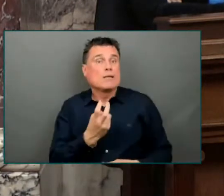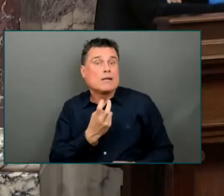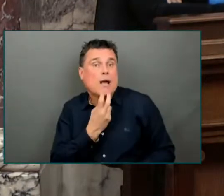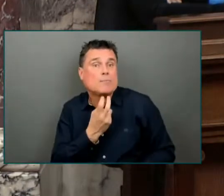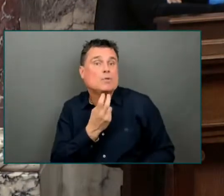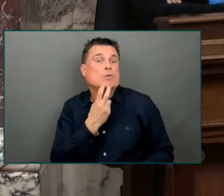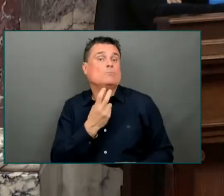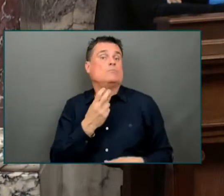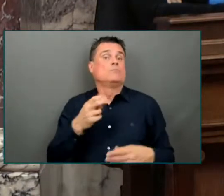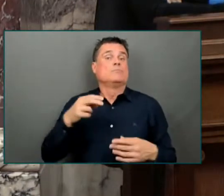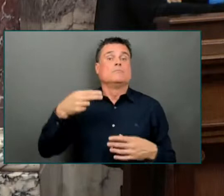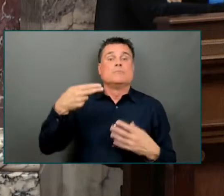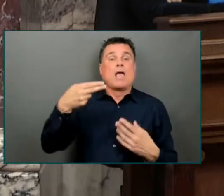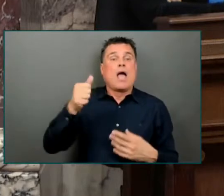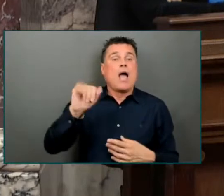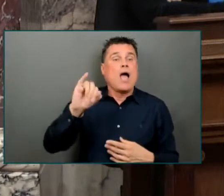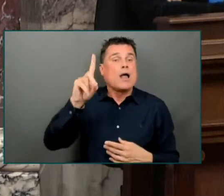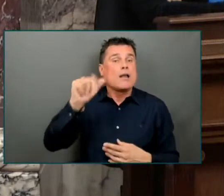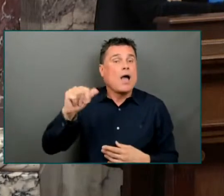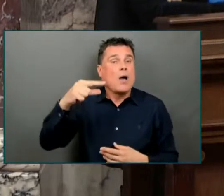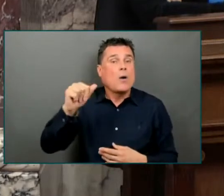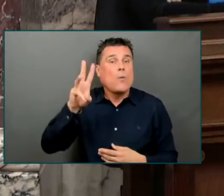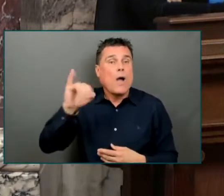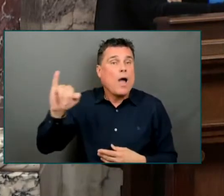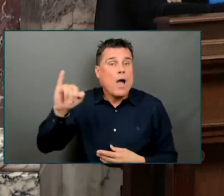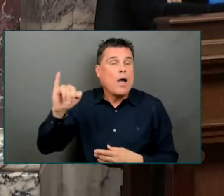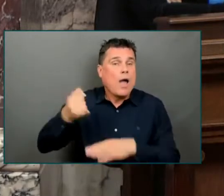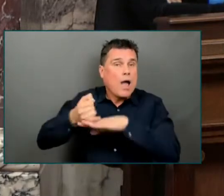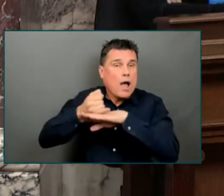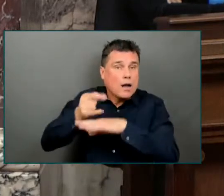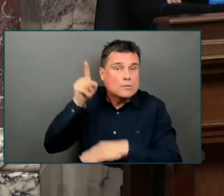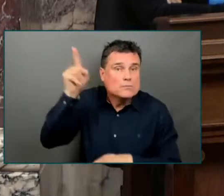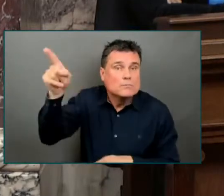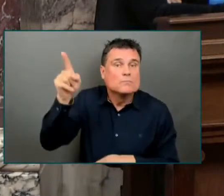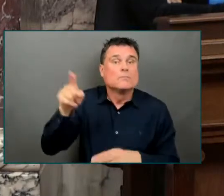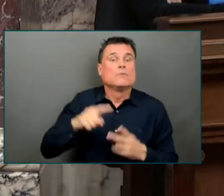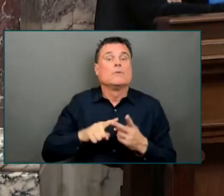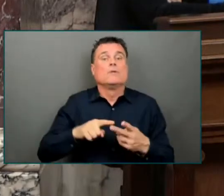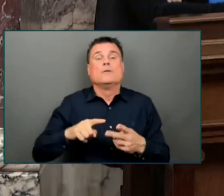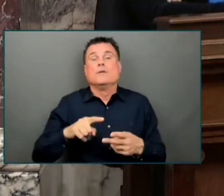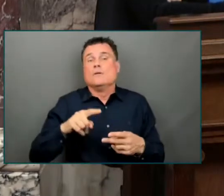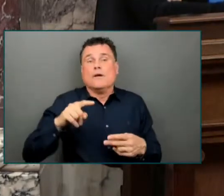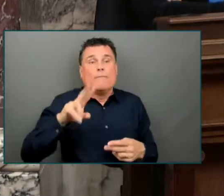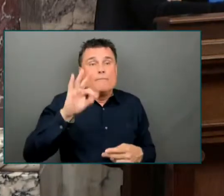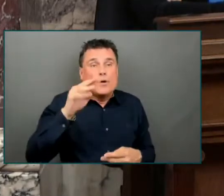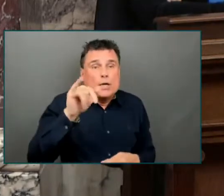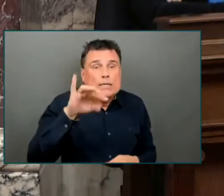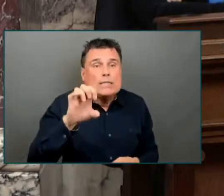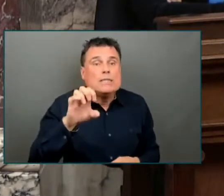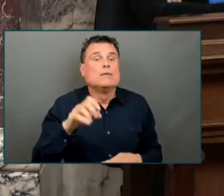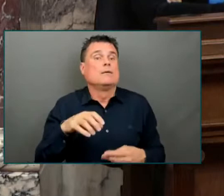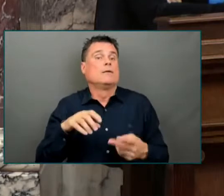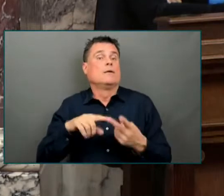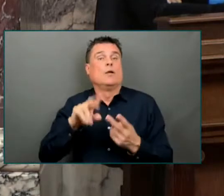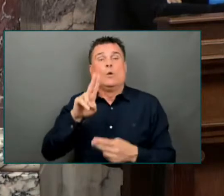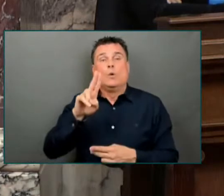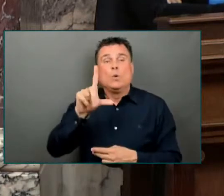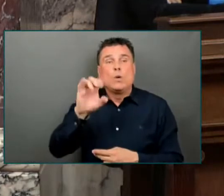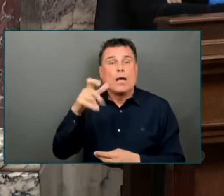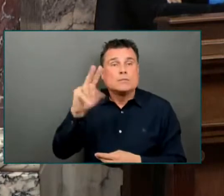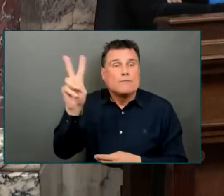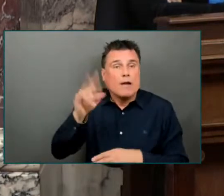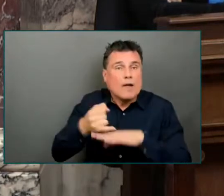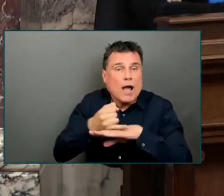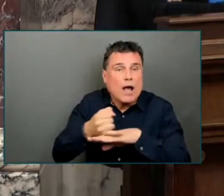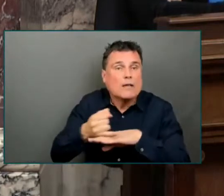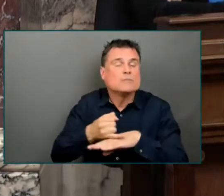Now, Mr. Speaker, there's no doubt that the COVID-19 pandemic has thrown us all more